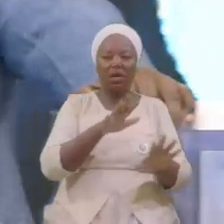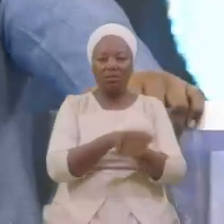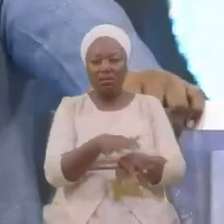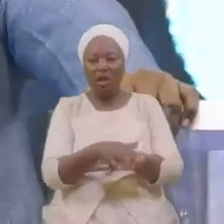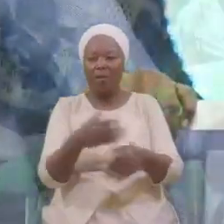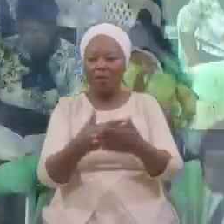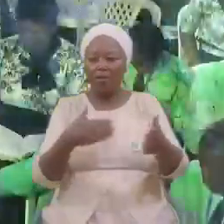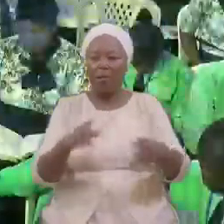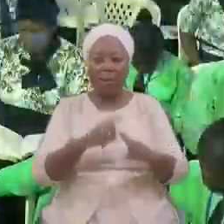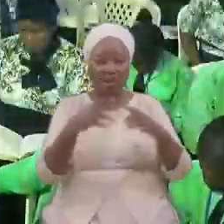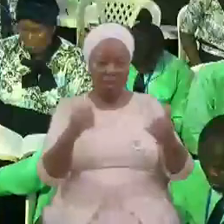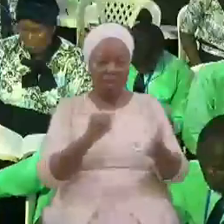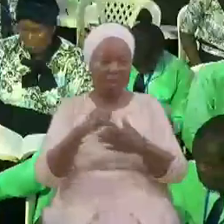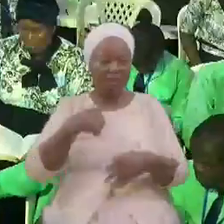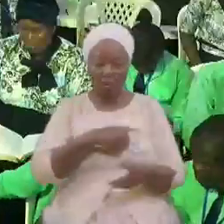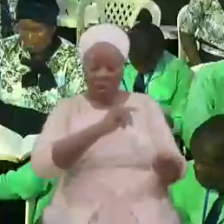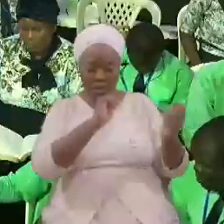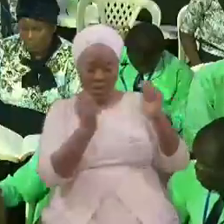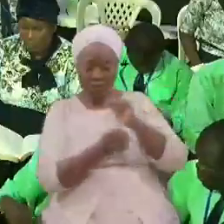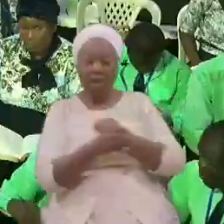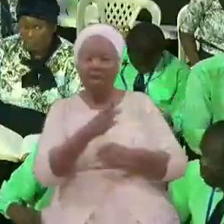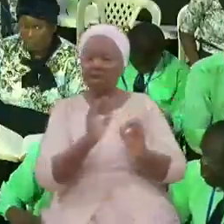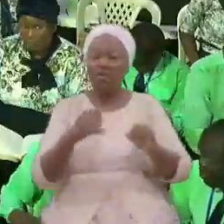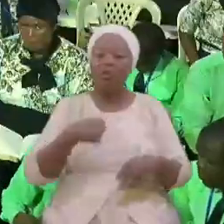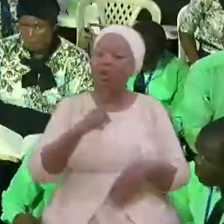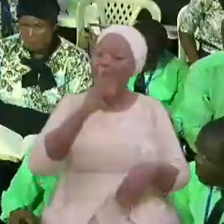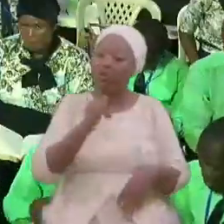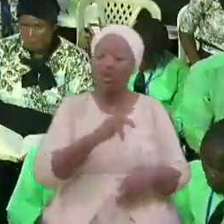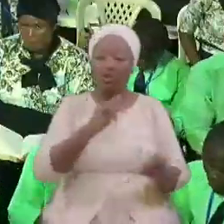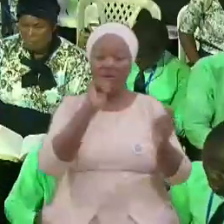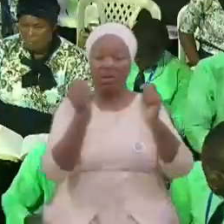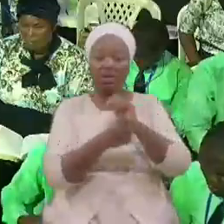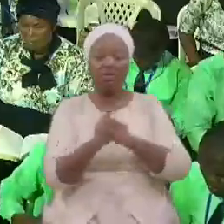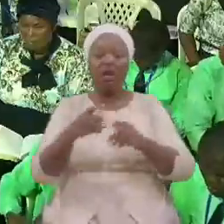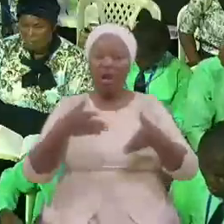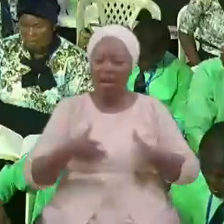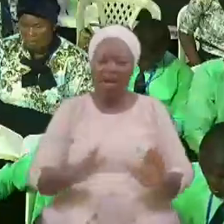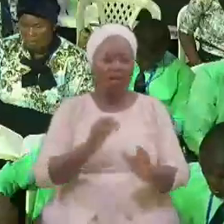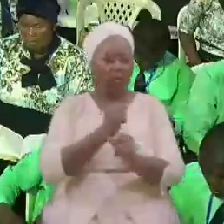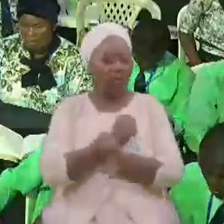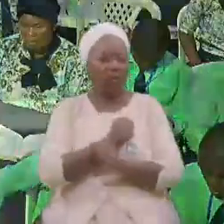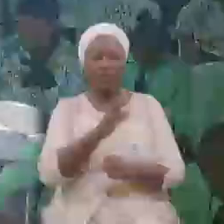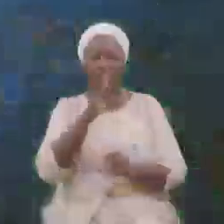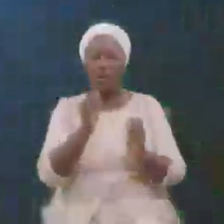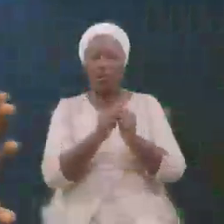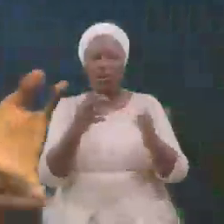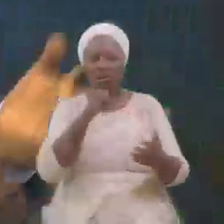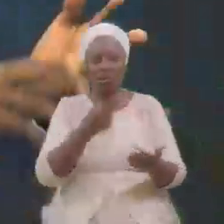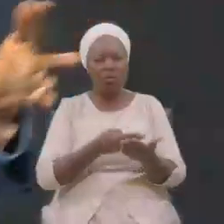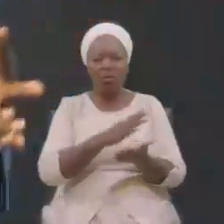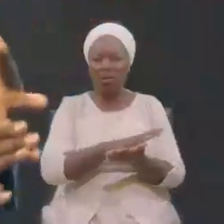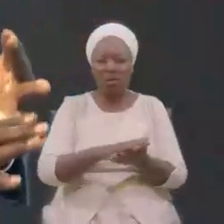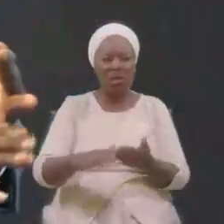we're transformed, if we're really, truly transformed, let love be without hypocrisy,